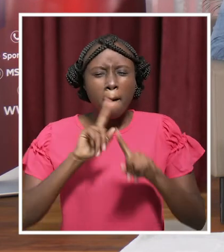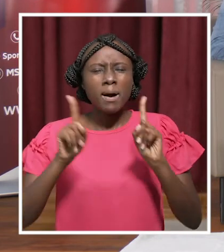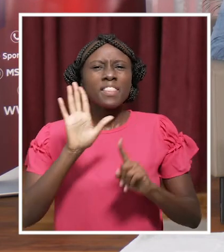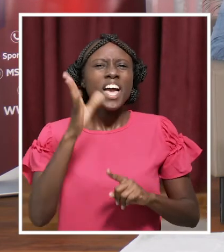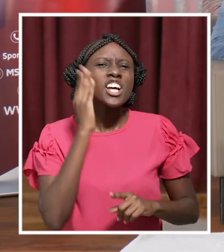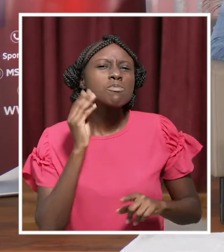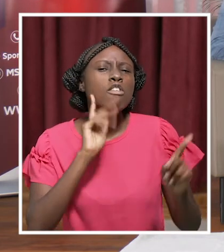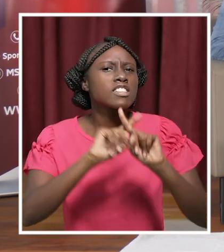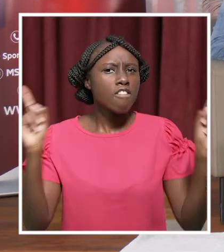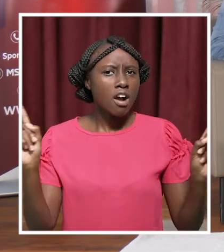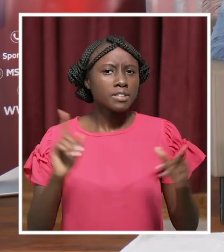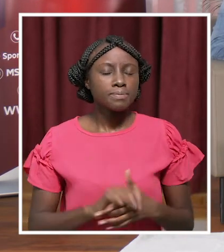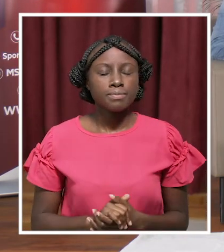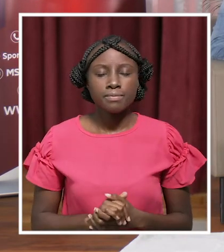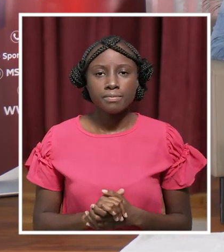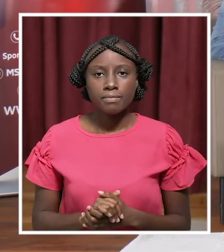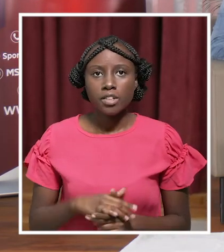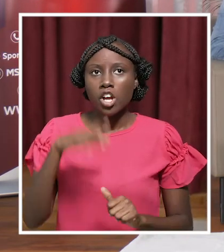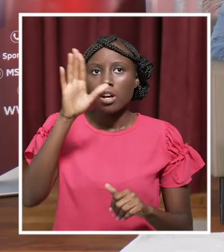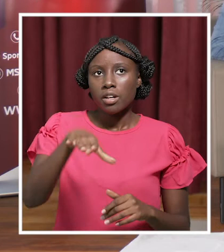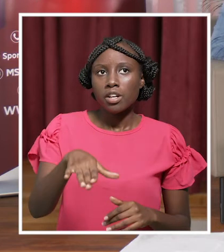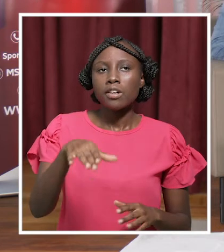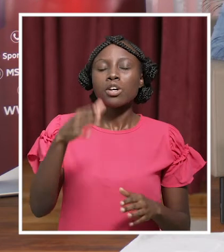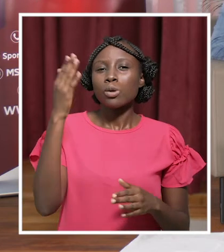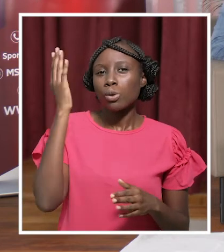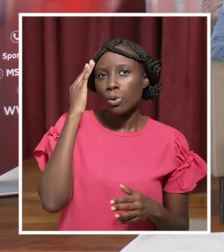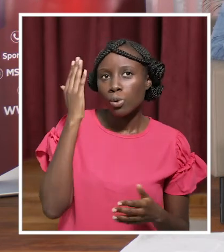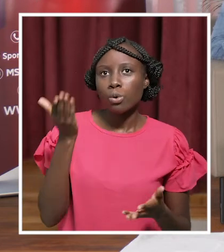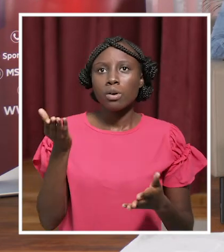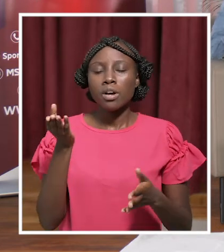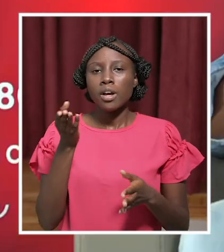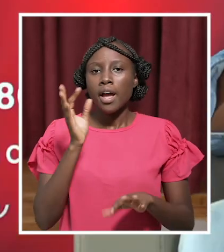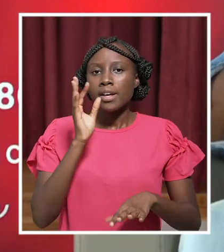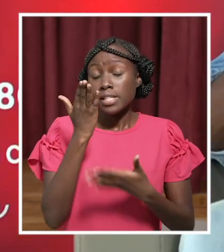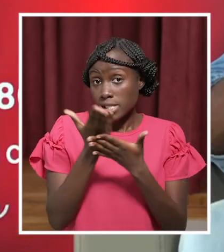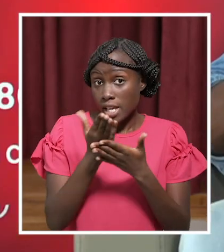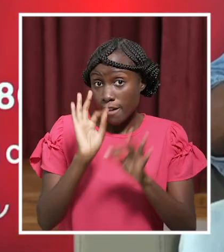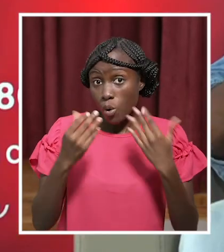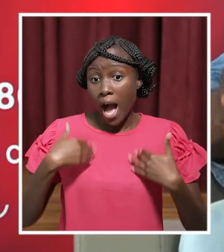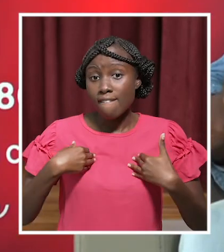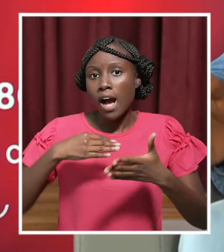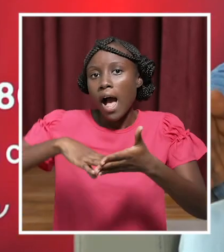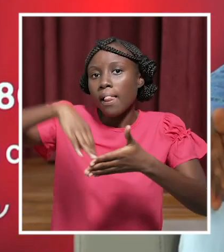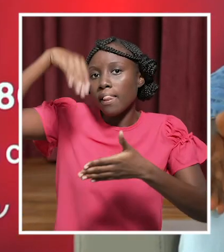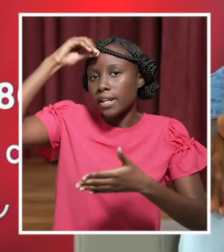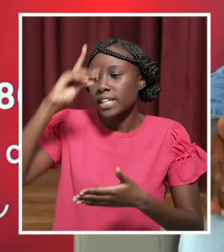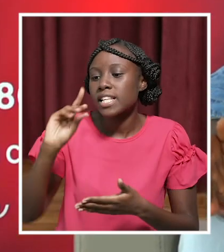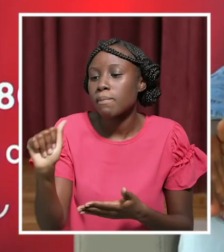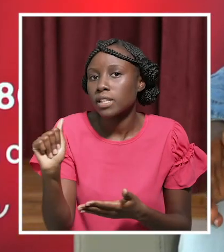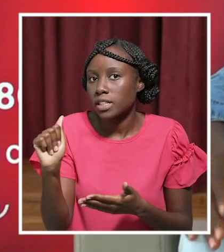essence, remember, with our learning disability and not being able to pinpoint it, remember, you don't look. You're a normal